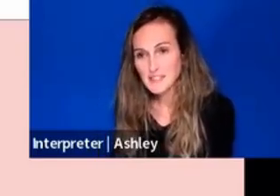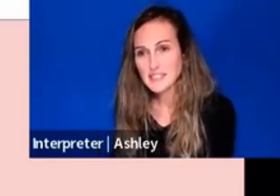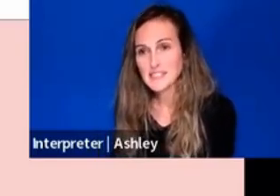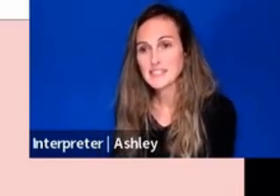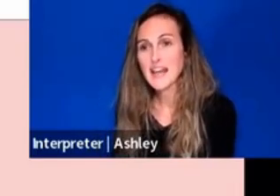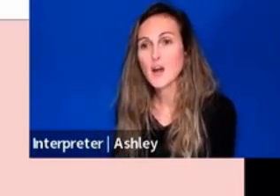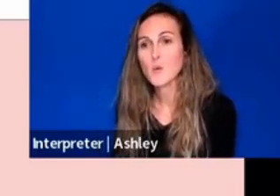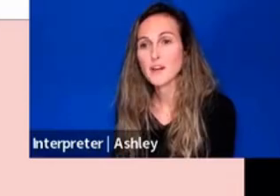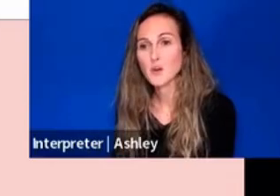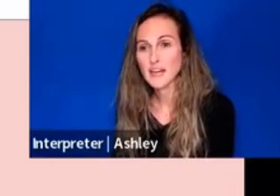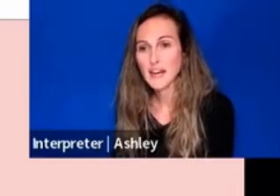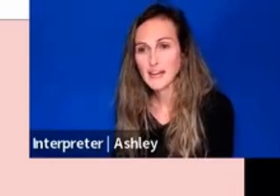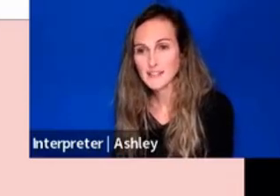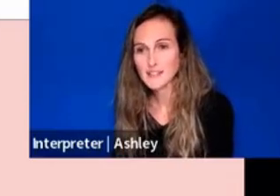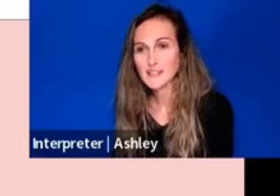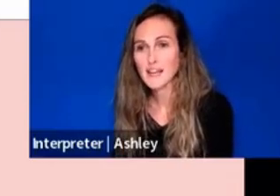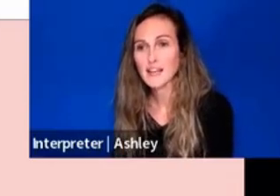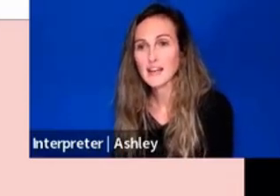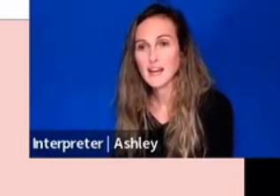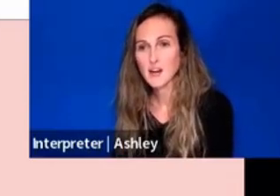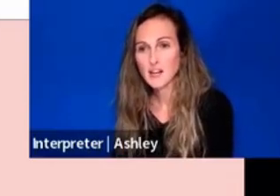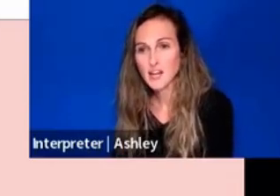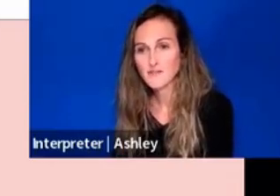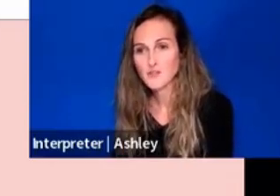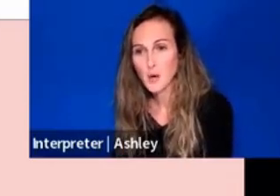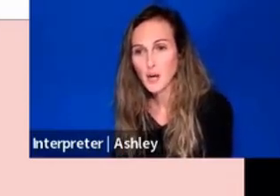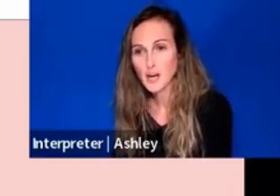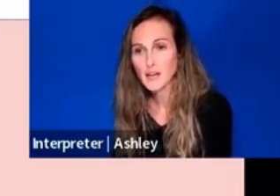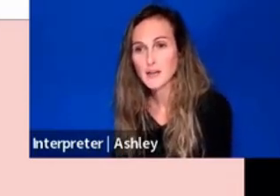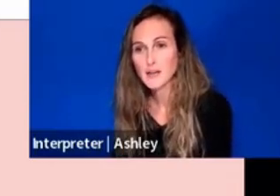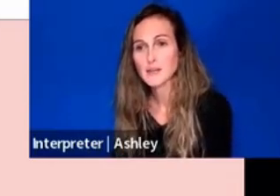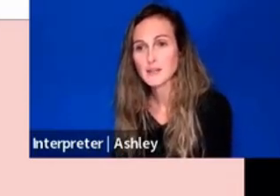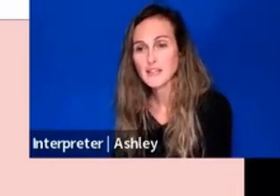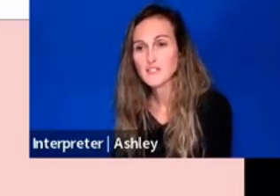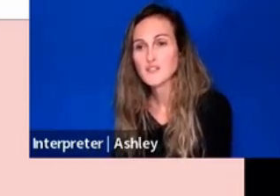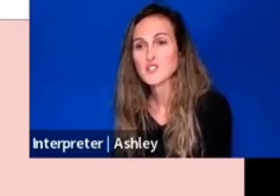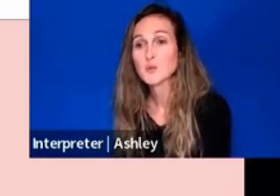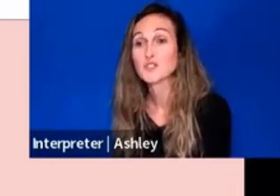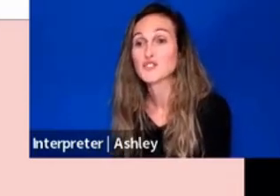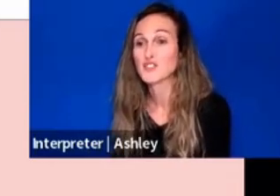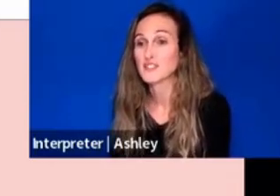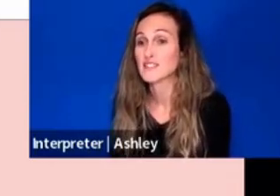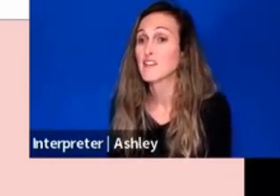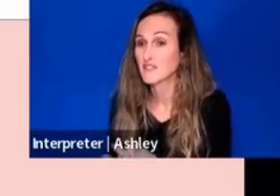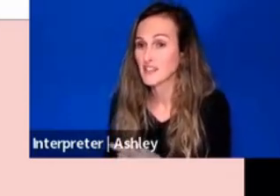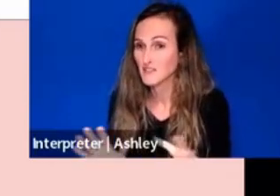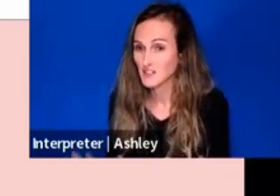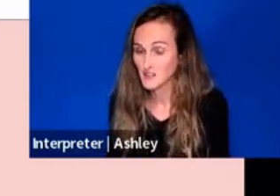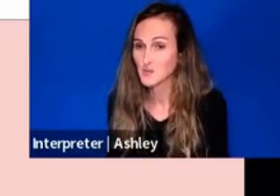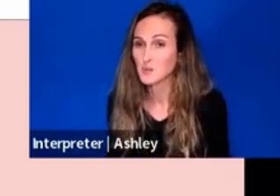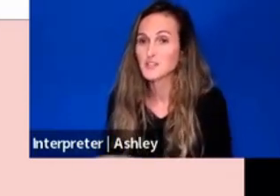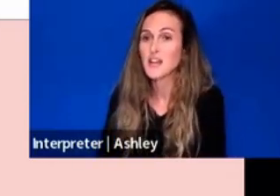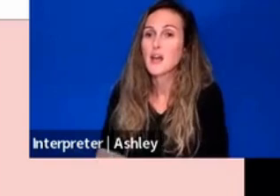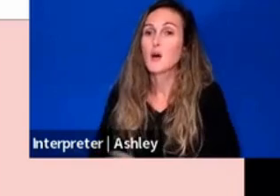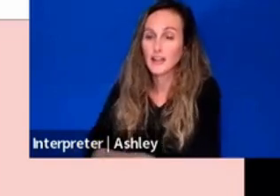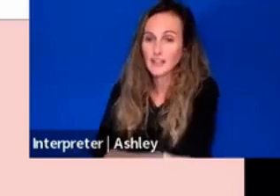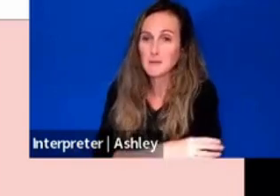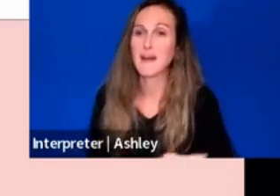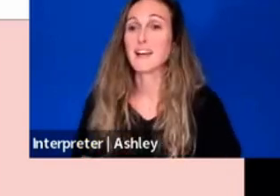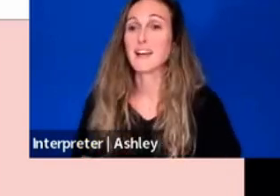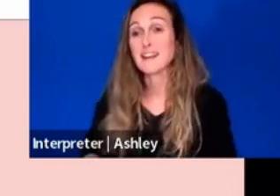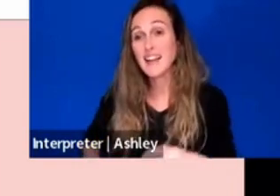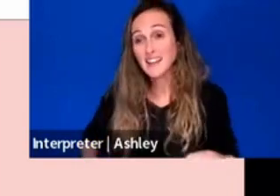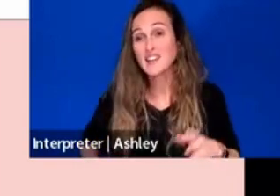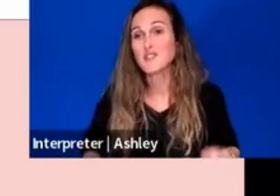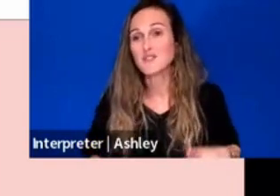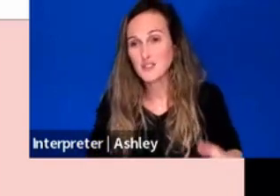Deafscapes is how we create an area for individuals, deaf individuals. Okay, let me